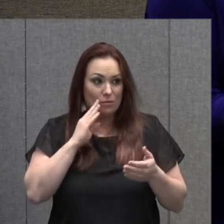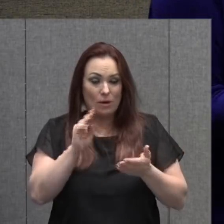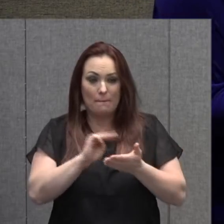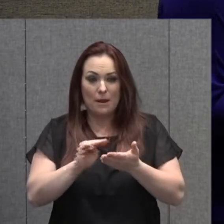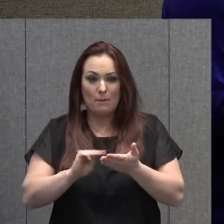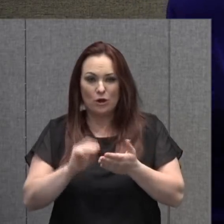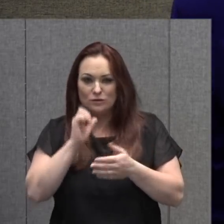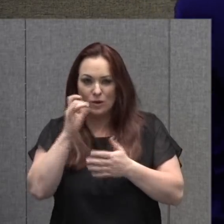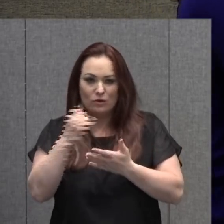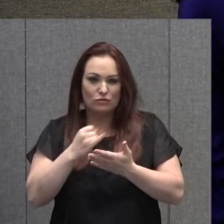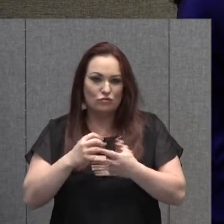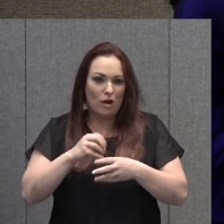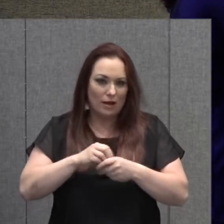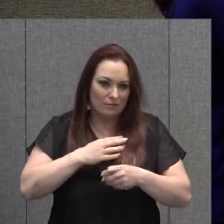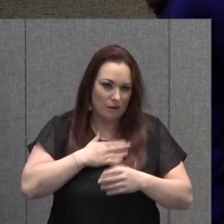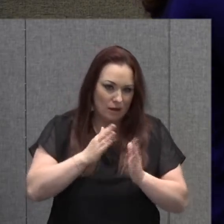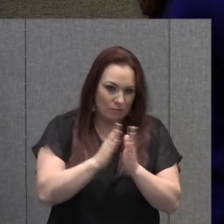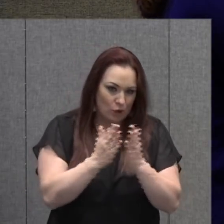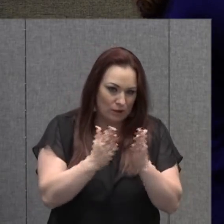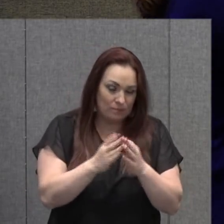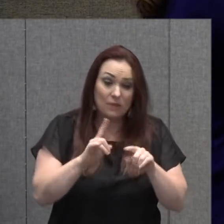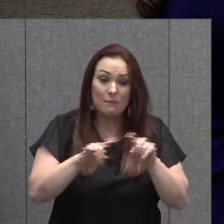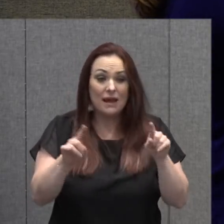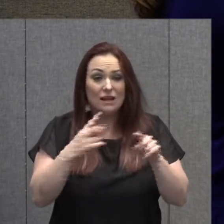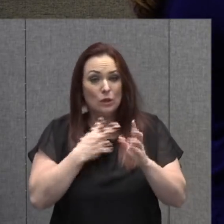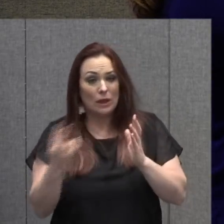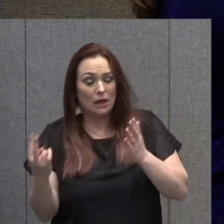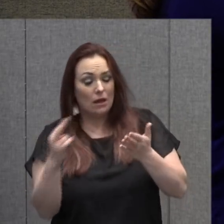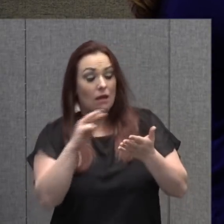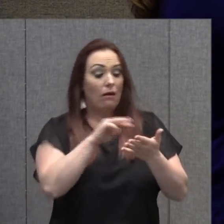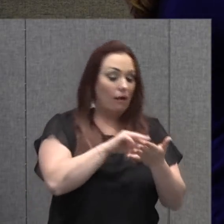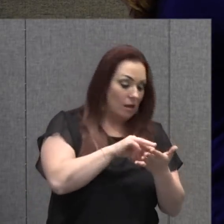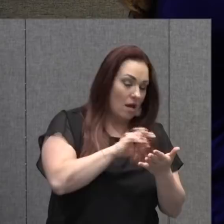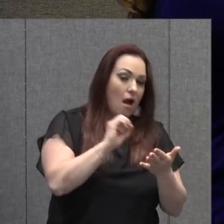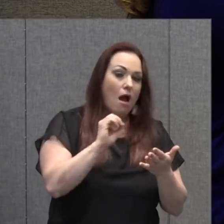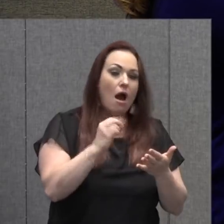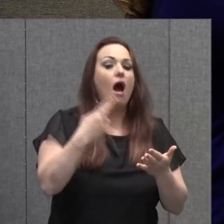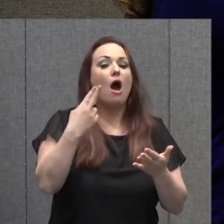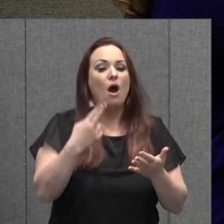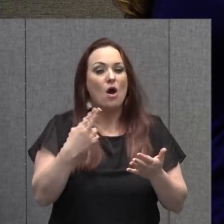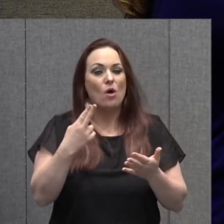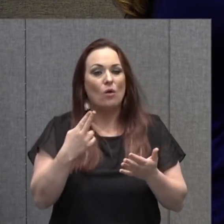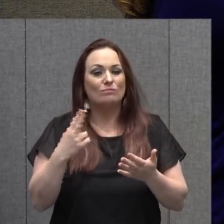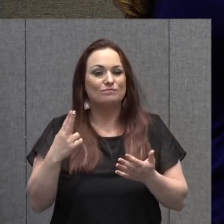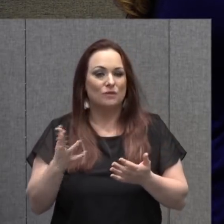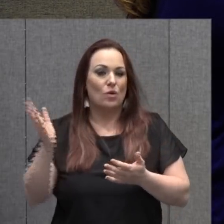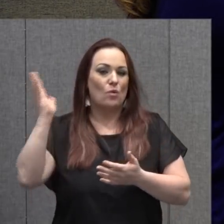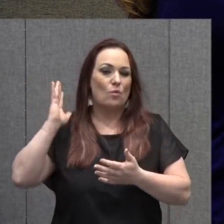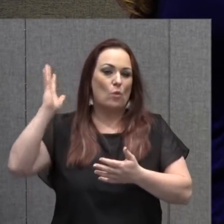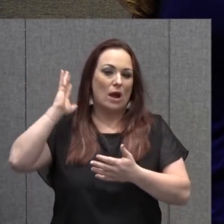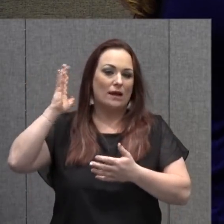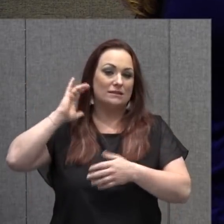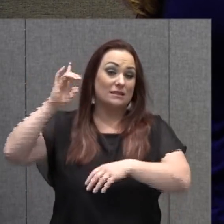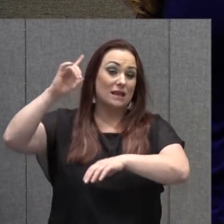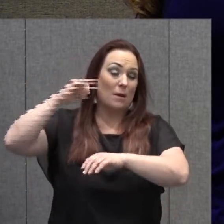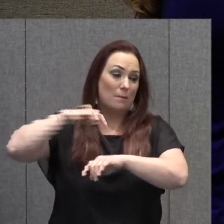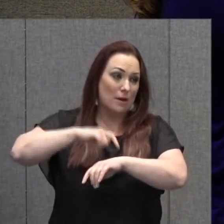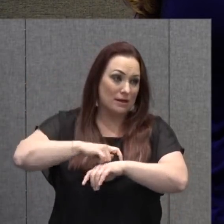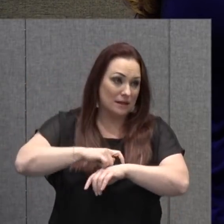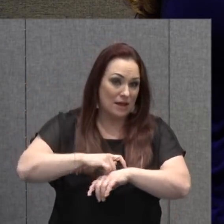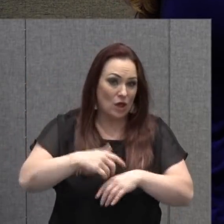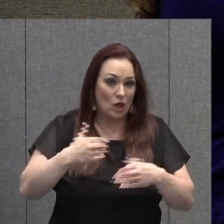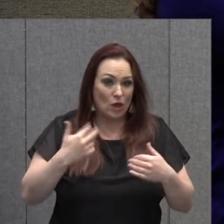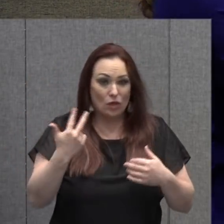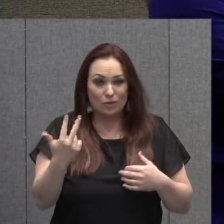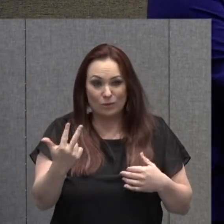I don't draw in my book. And go back and look. Oh, once upon a time, there were three little pigs who lived in a cozy